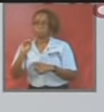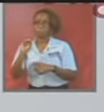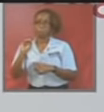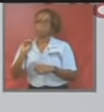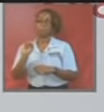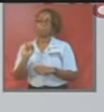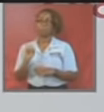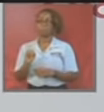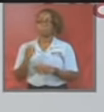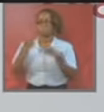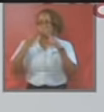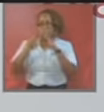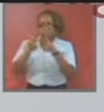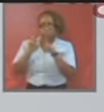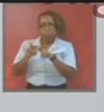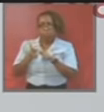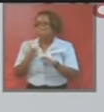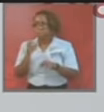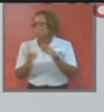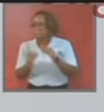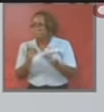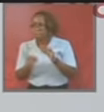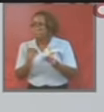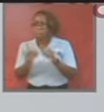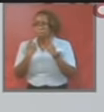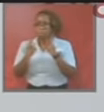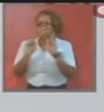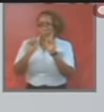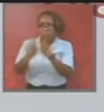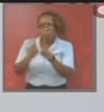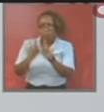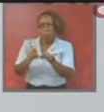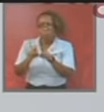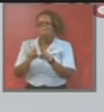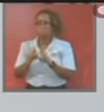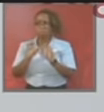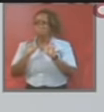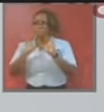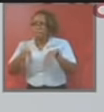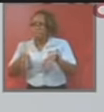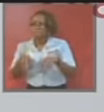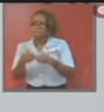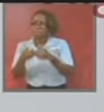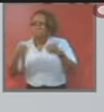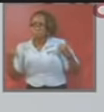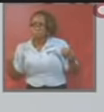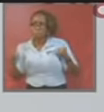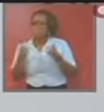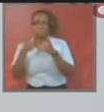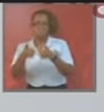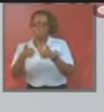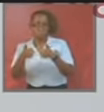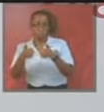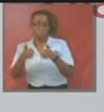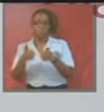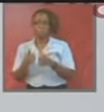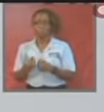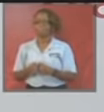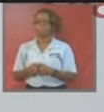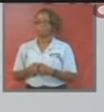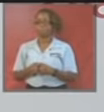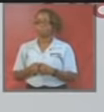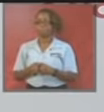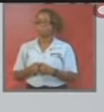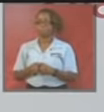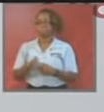can be well isolated within those divisions, whether from a Defence Force perspective, of course, Defence Force goes along with us and they look at the security aspect of it